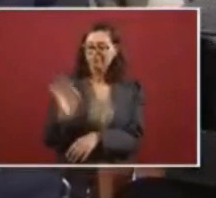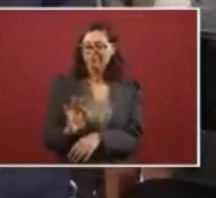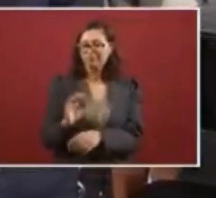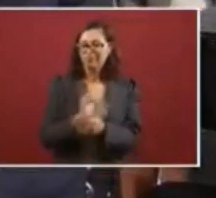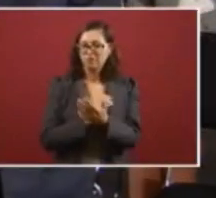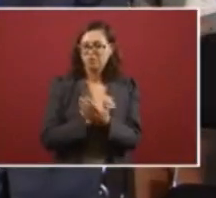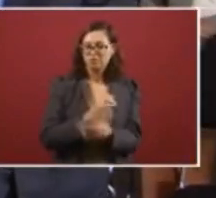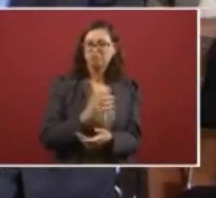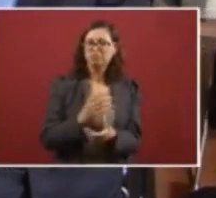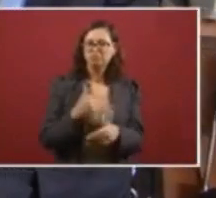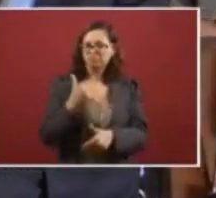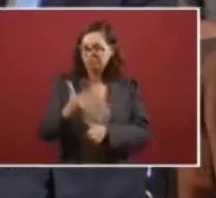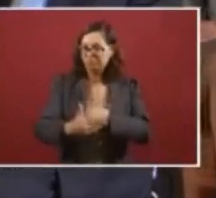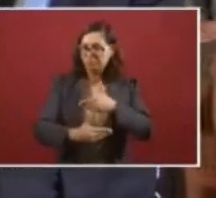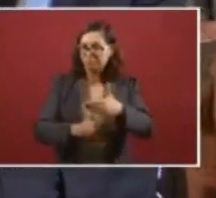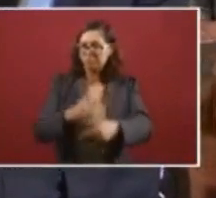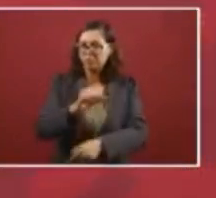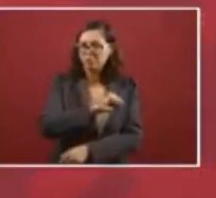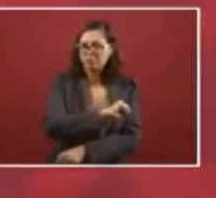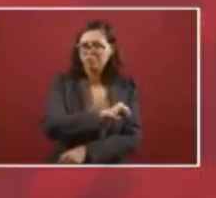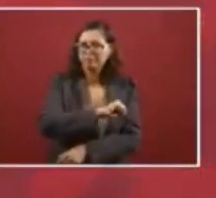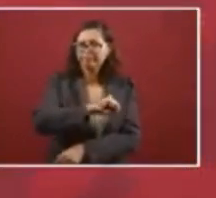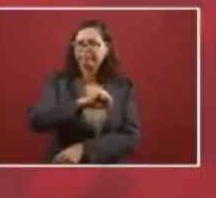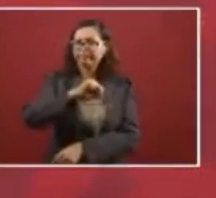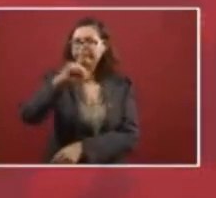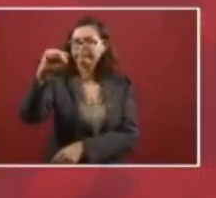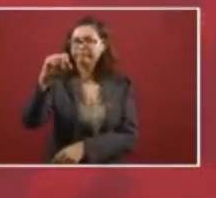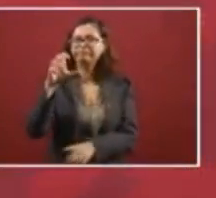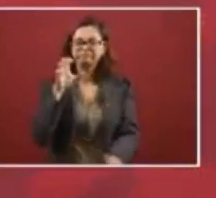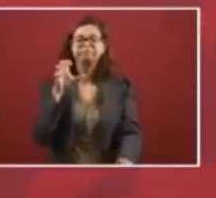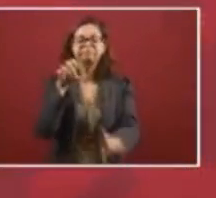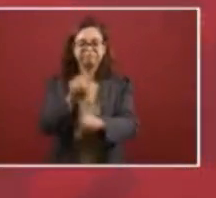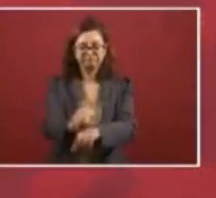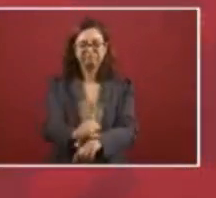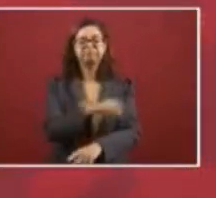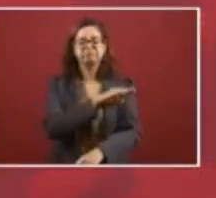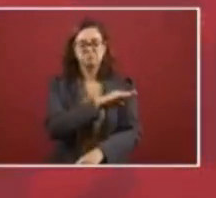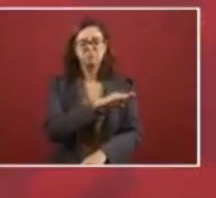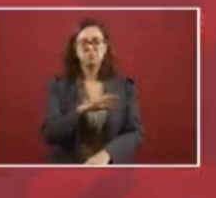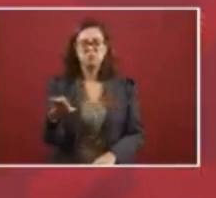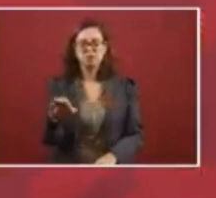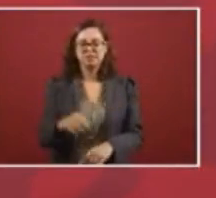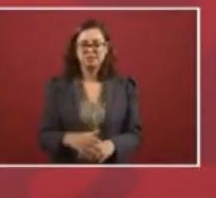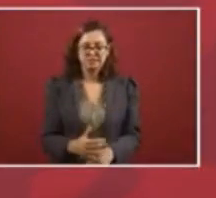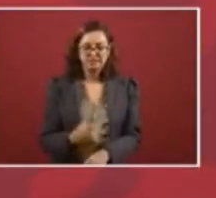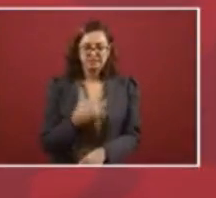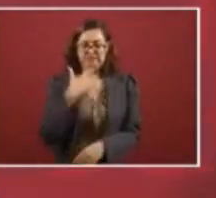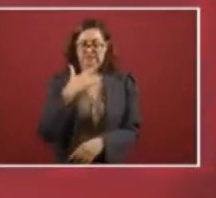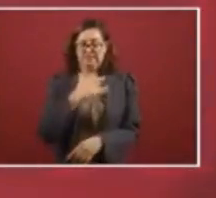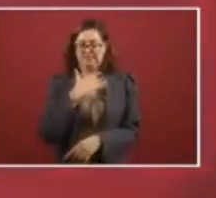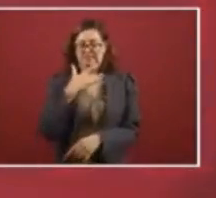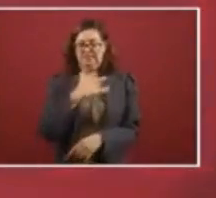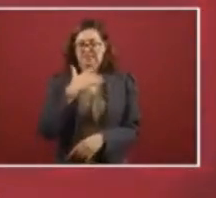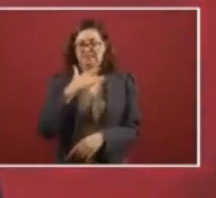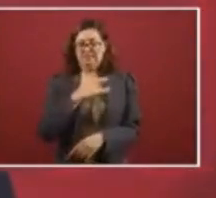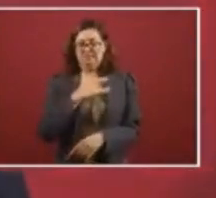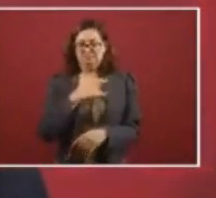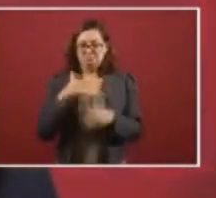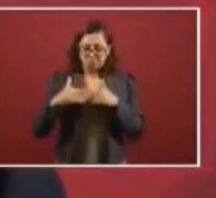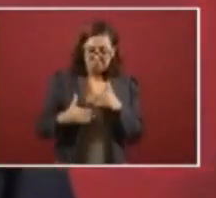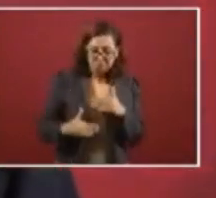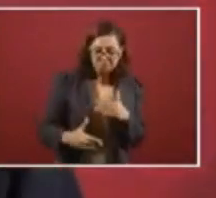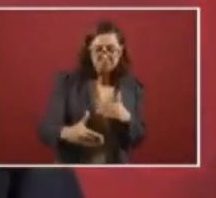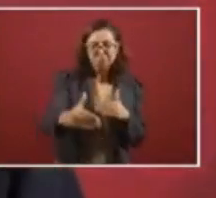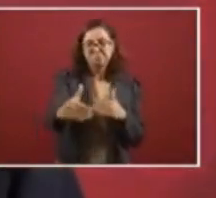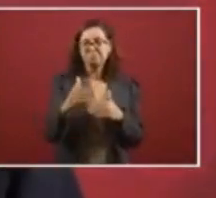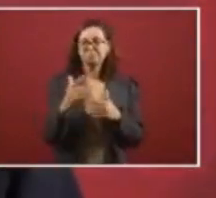for growth and for the future, which we have longed for so long. I think this marks, without